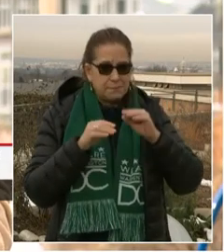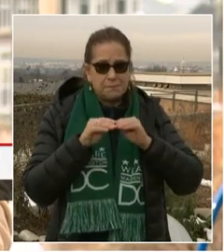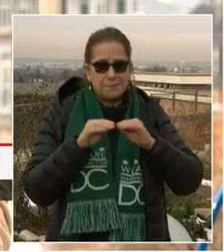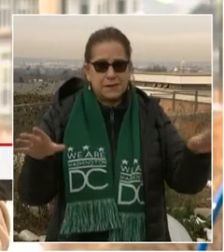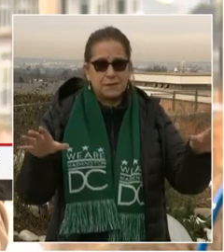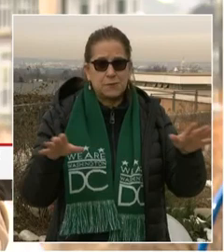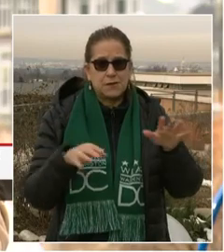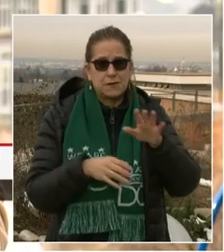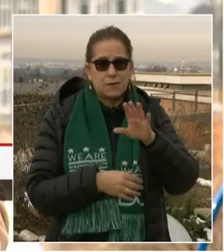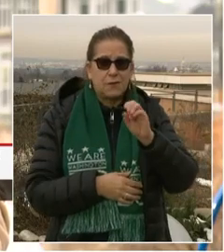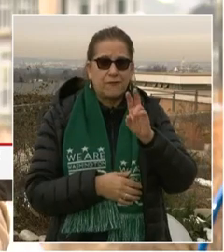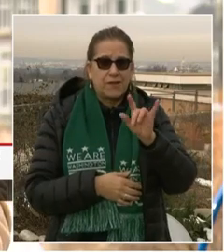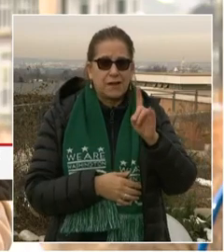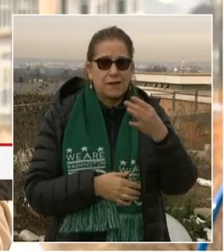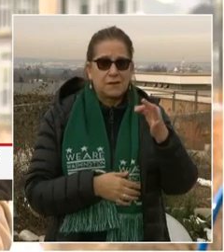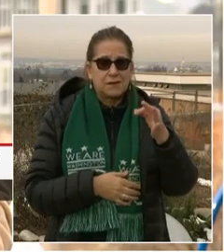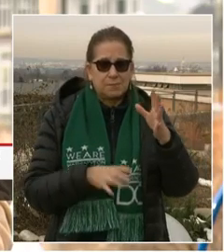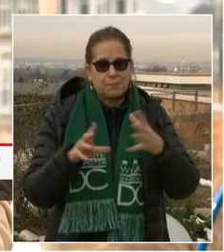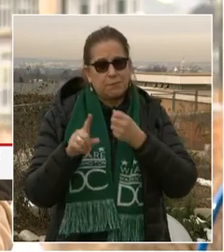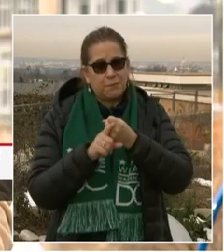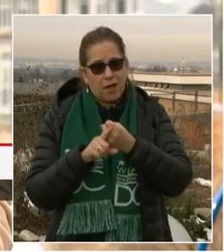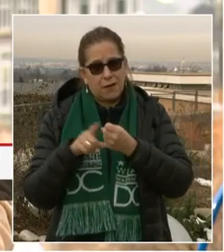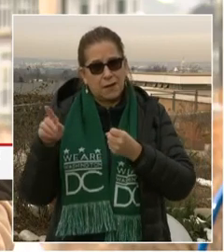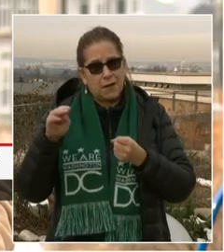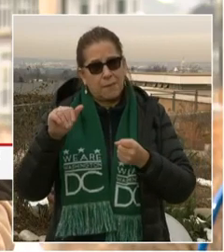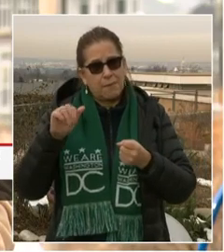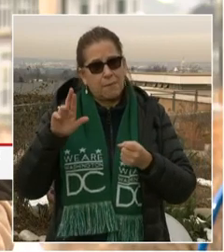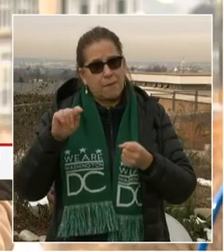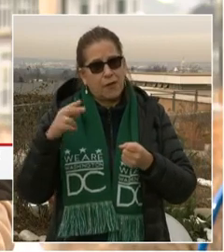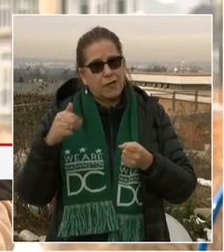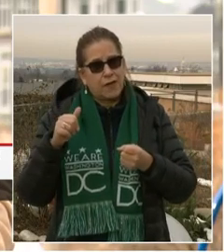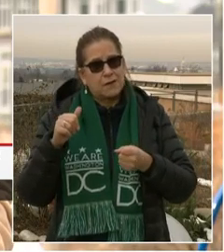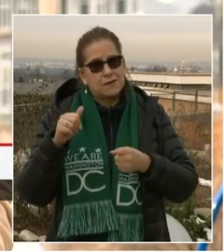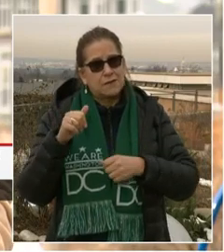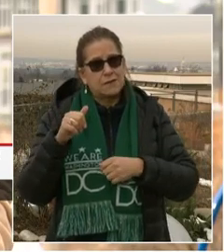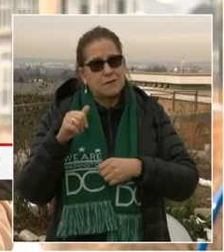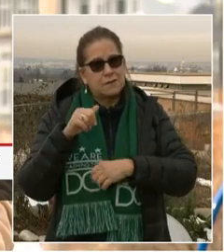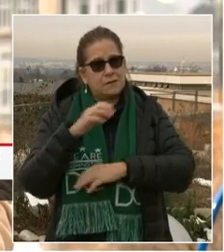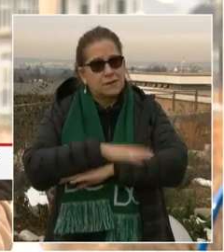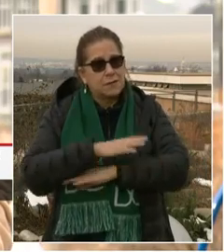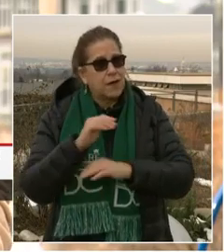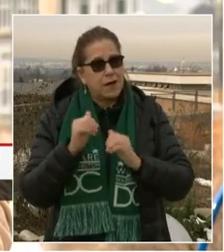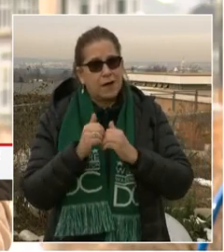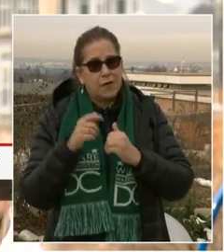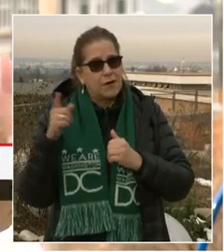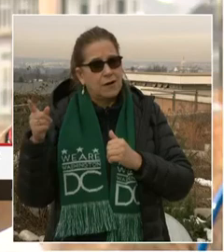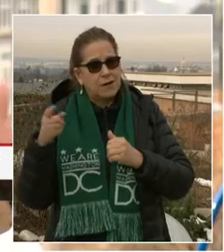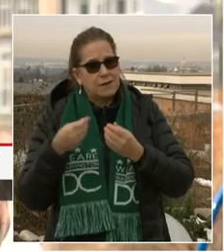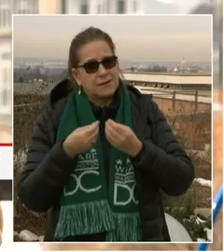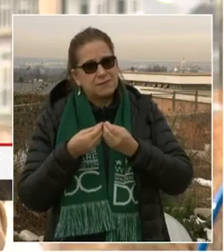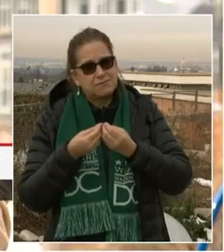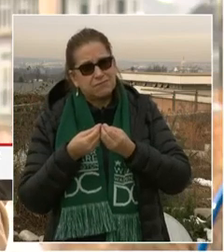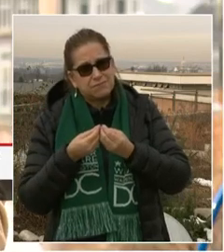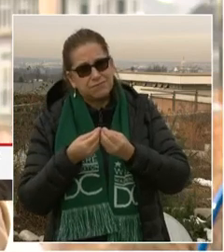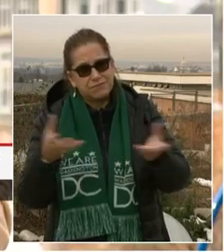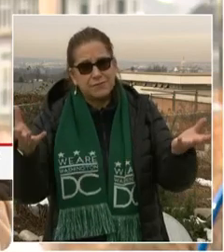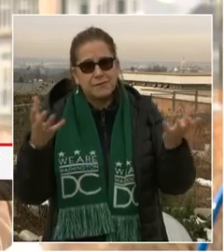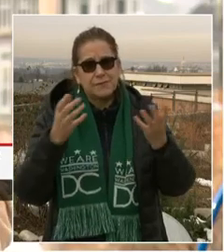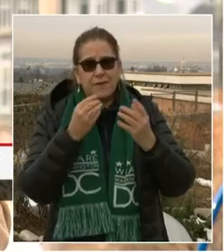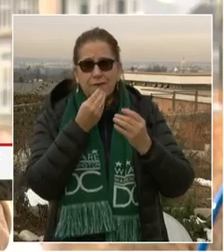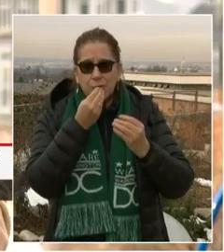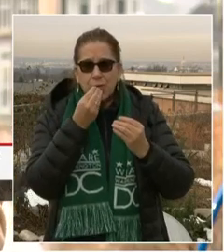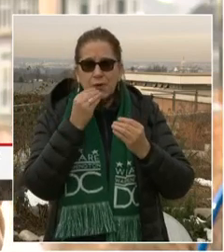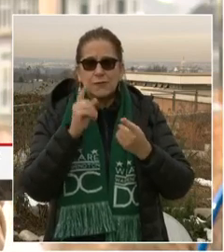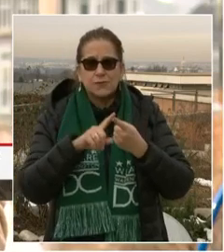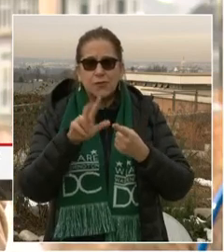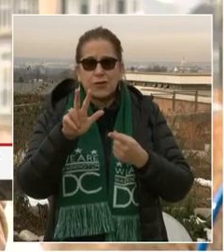provide direct cash assistance to the 137 families enrolled in our education center right here.